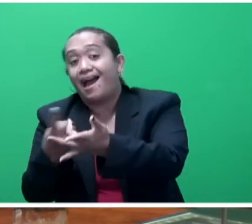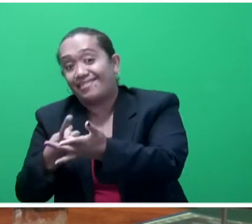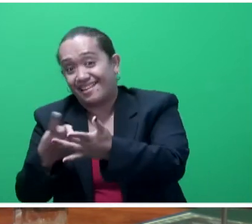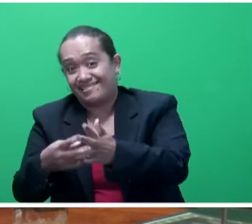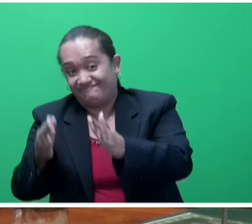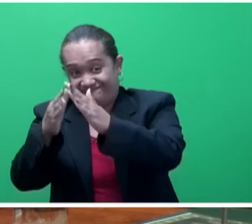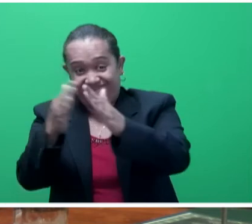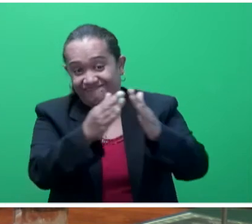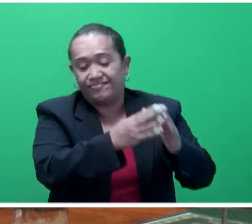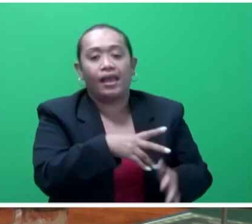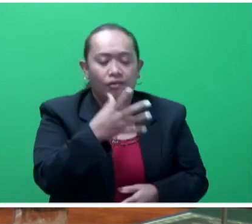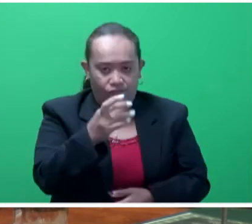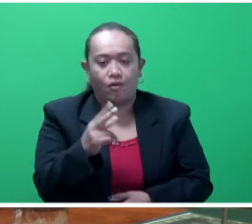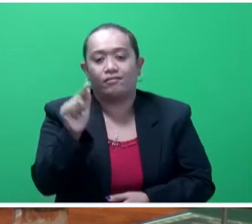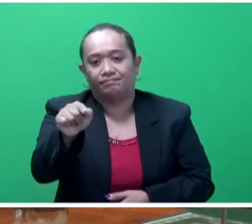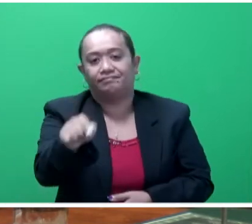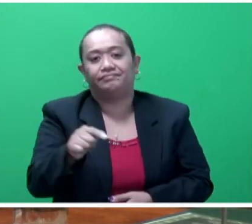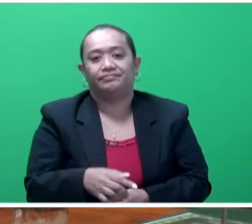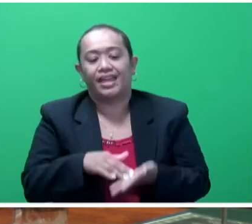served by NFA